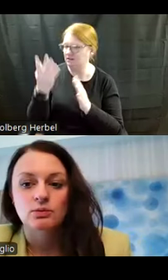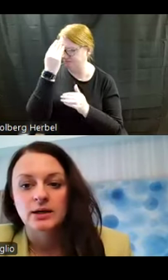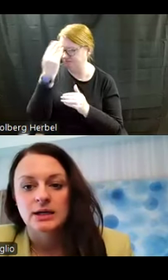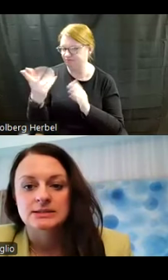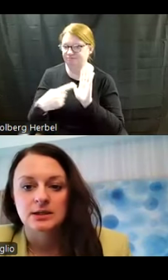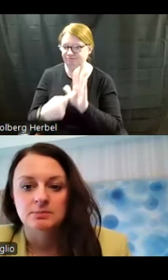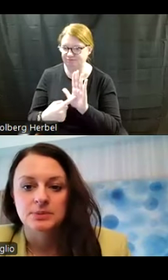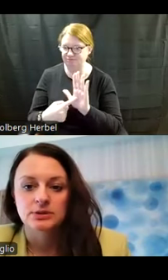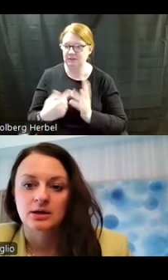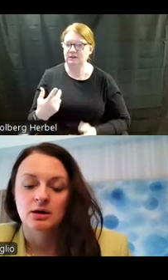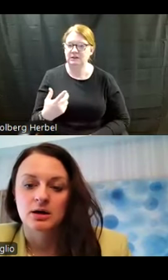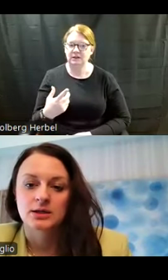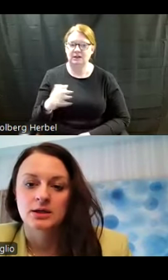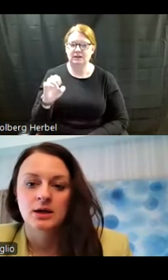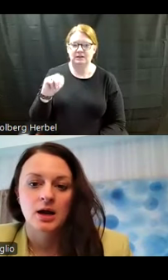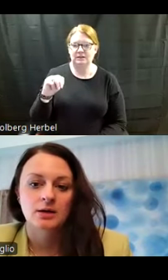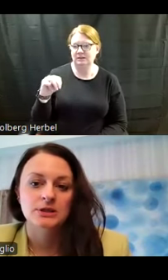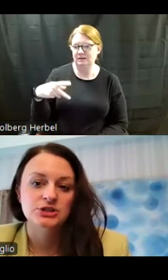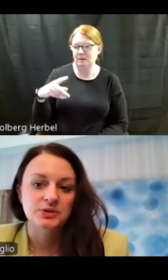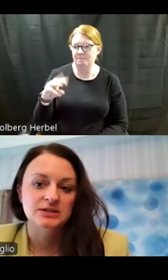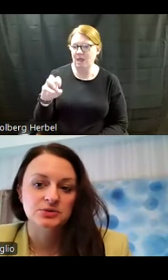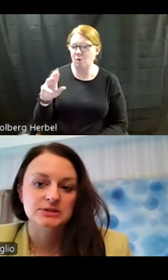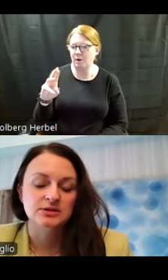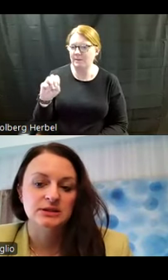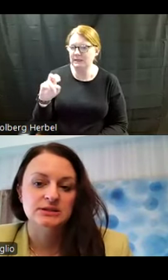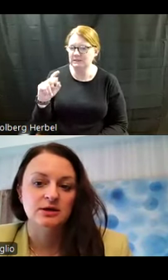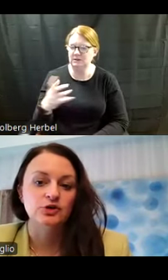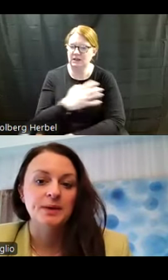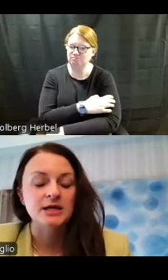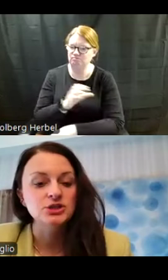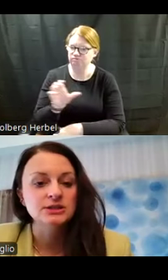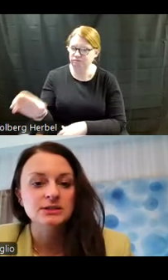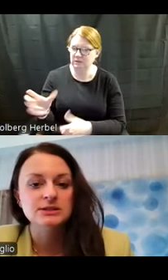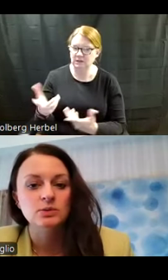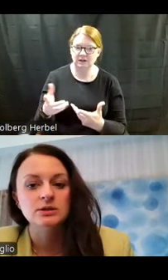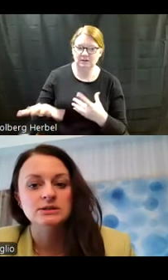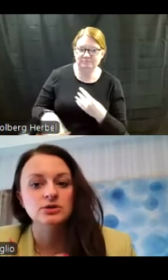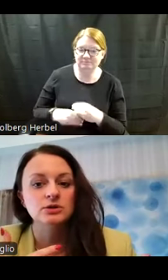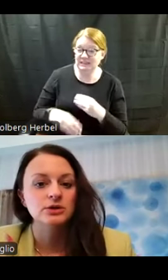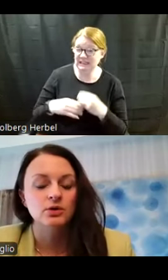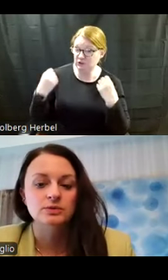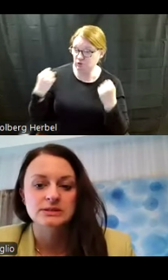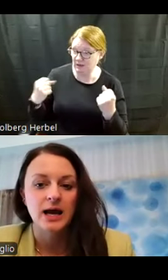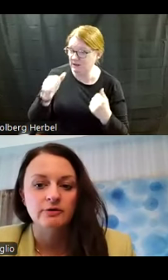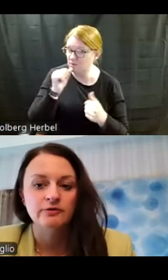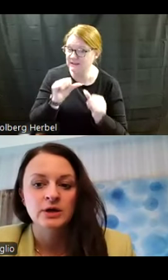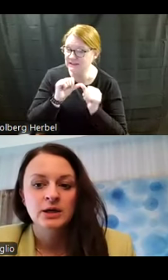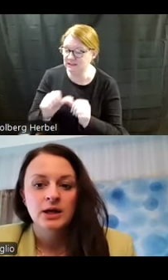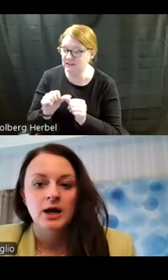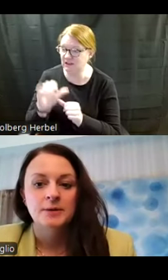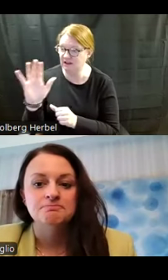so recognizing and building on the strength and resilience of your patients as well as your own